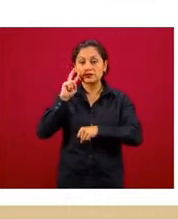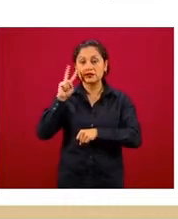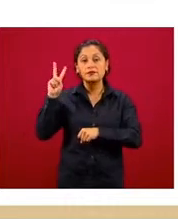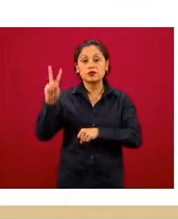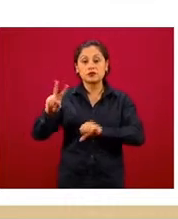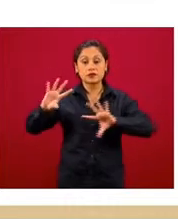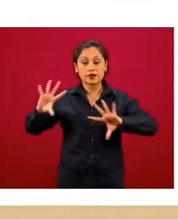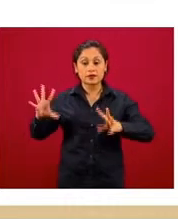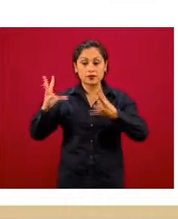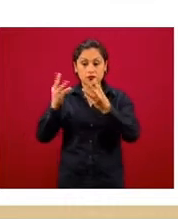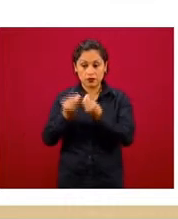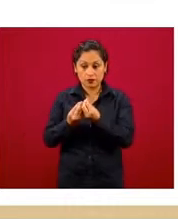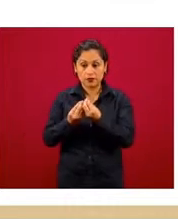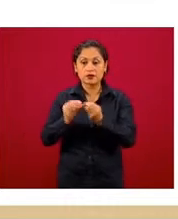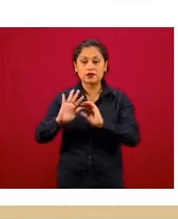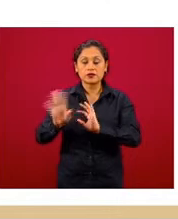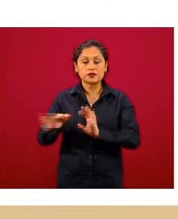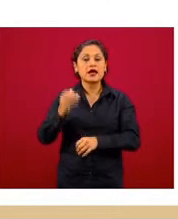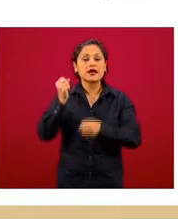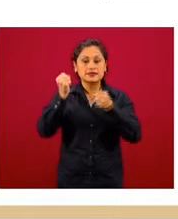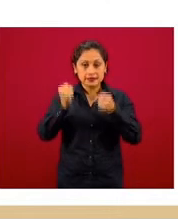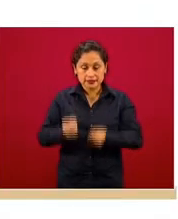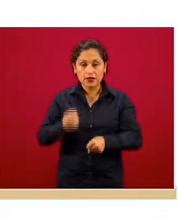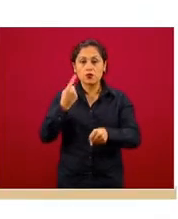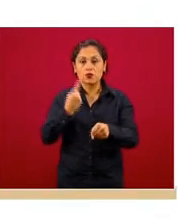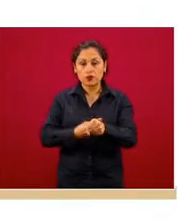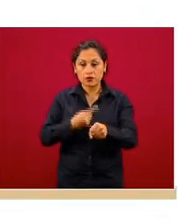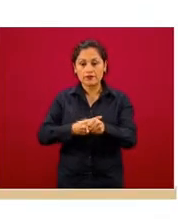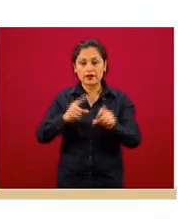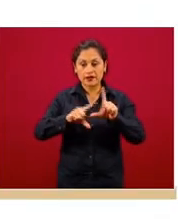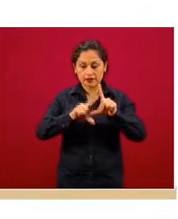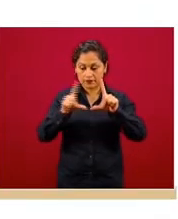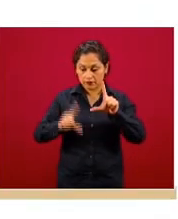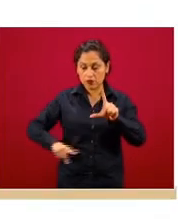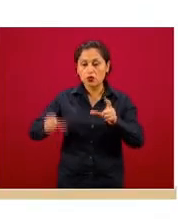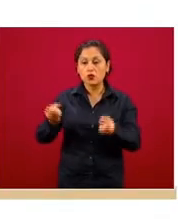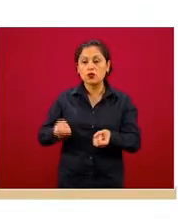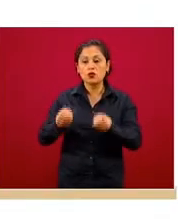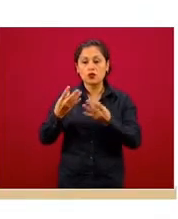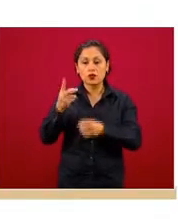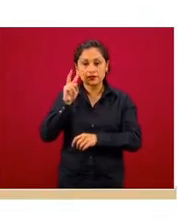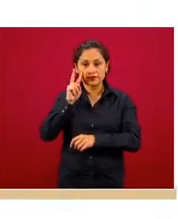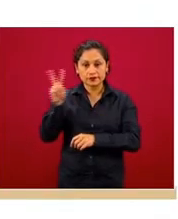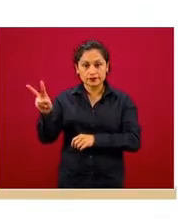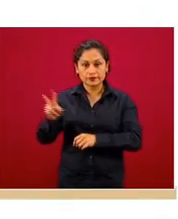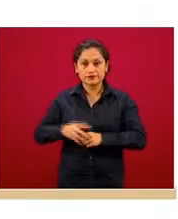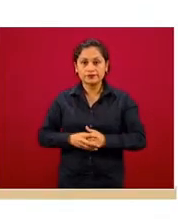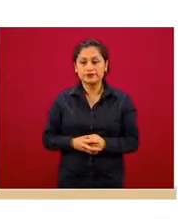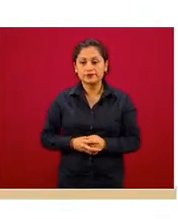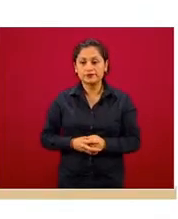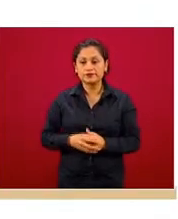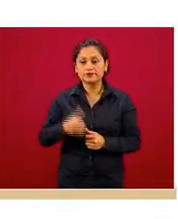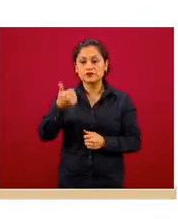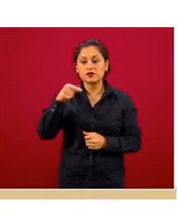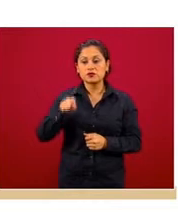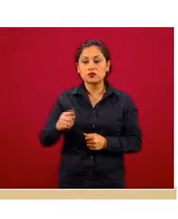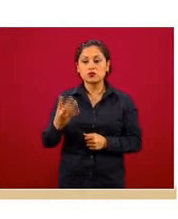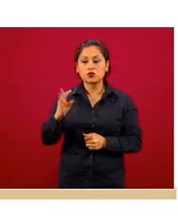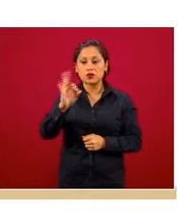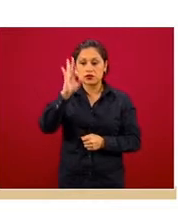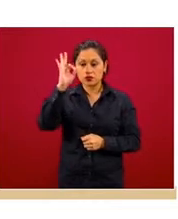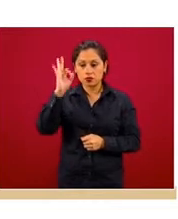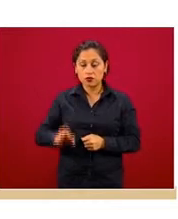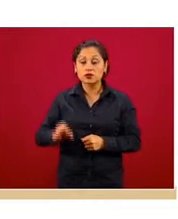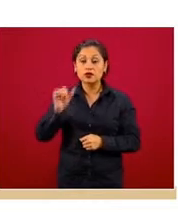disease in Mexico. We can also see the burden of disease confirmed in the whole country. 6.4% is